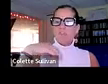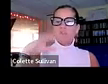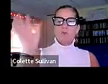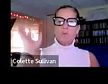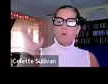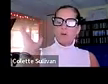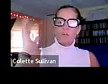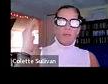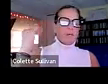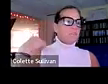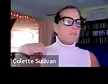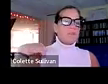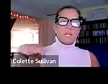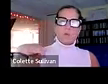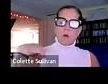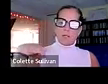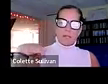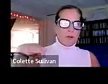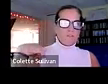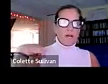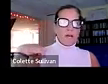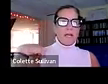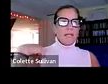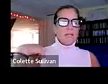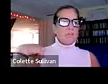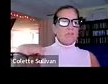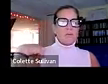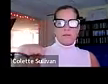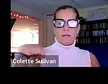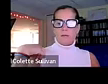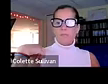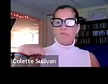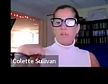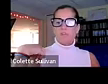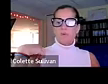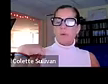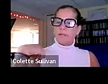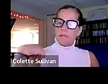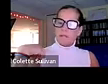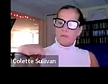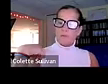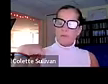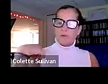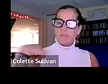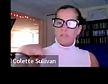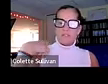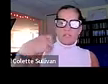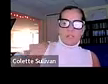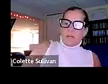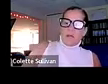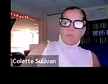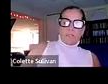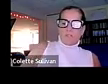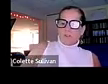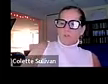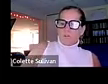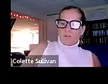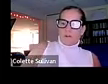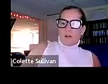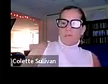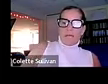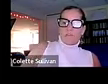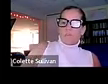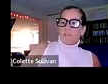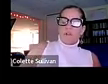have questions or if you have something that you want clarified. If you find that I'm moving too quickly through the presentation, please feel